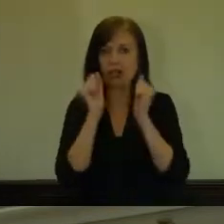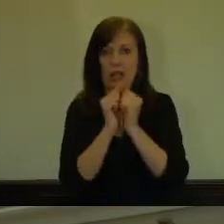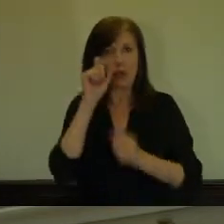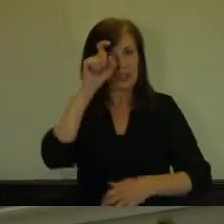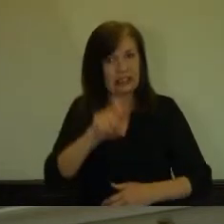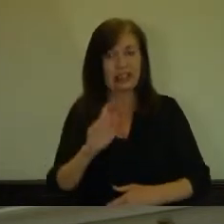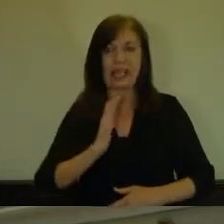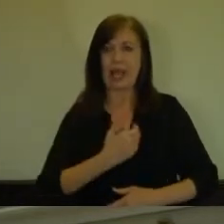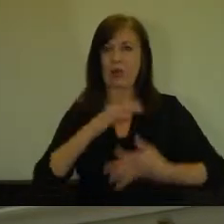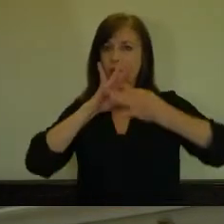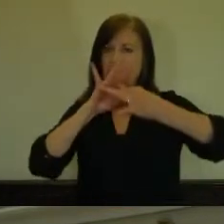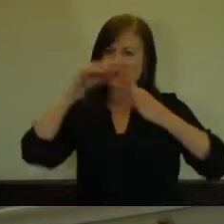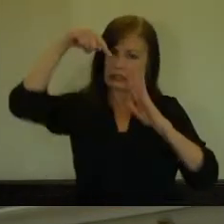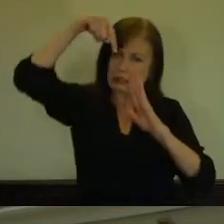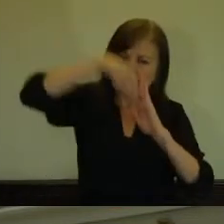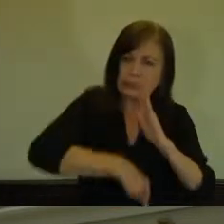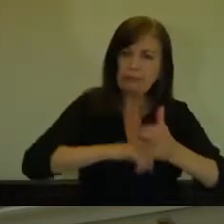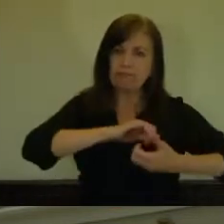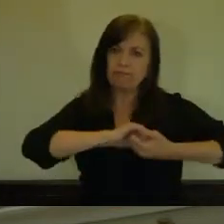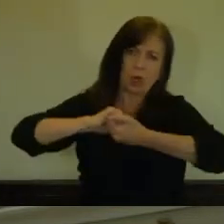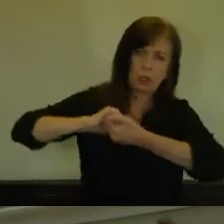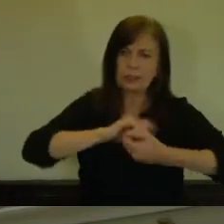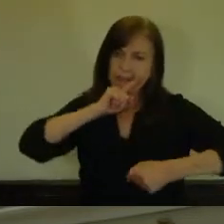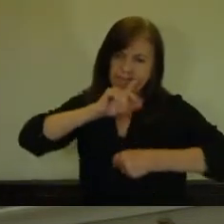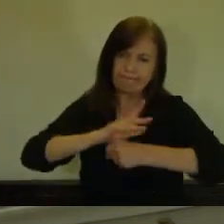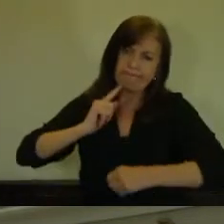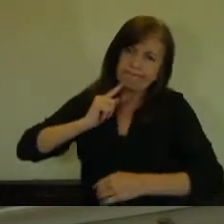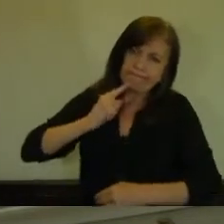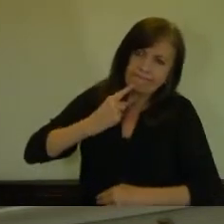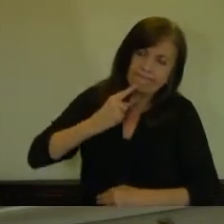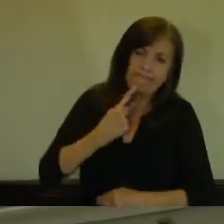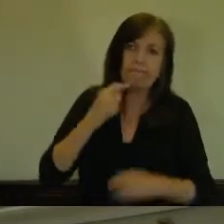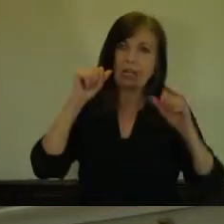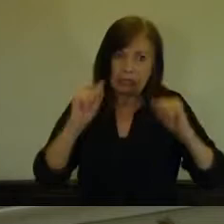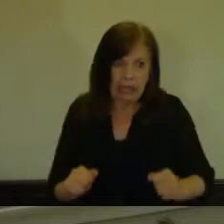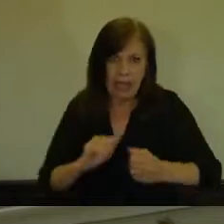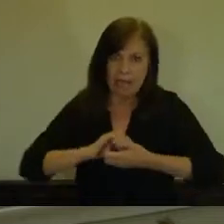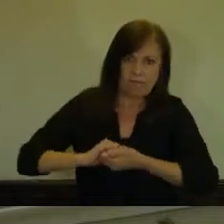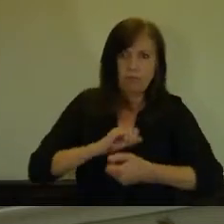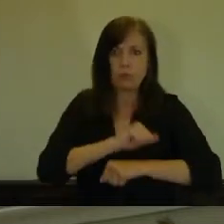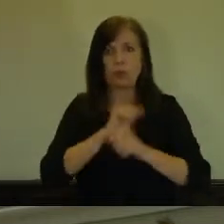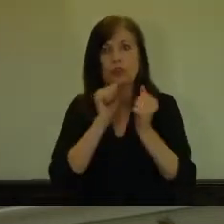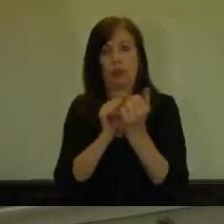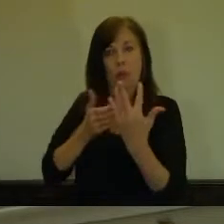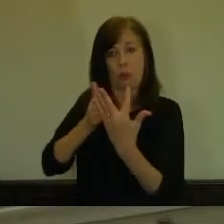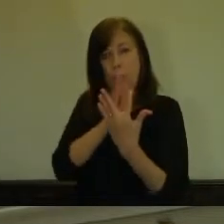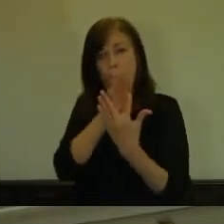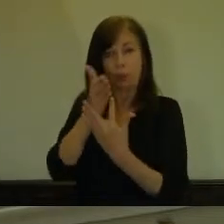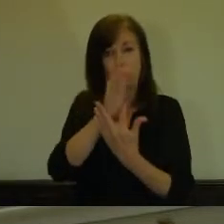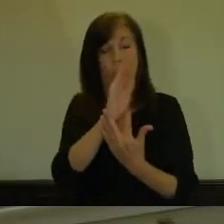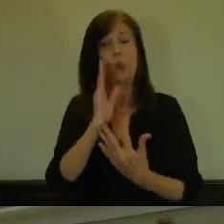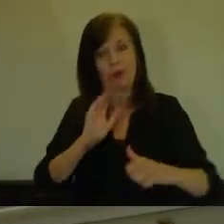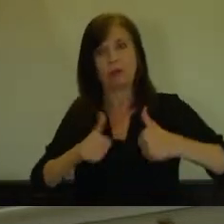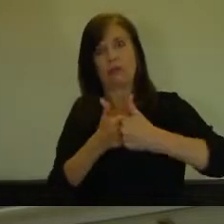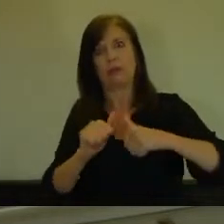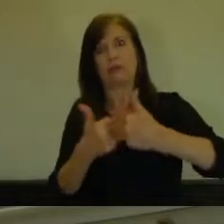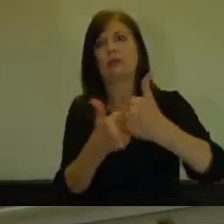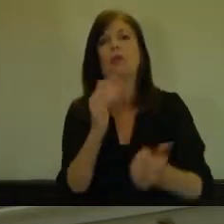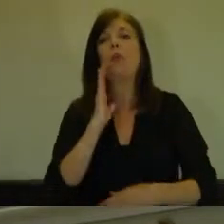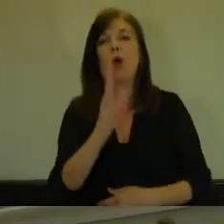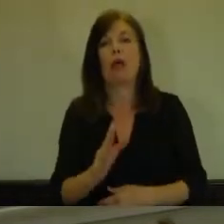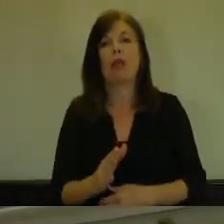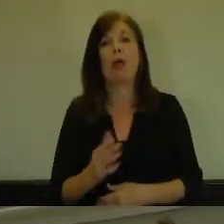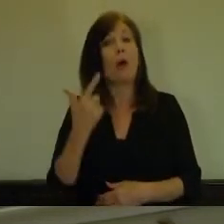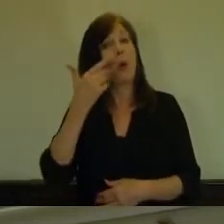deeper relationships, deeper partnerships, that we can weather the storms of pushback and apathy, because to bring